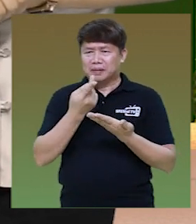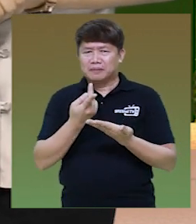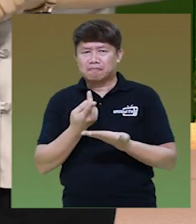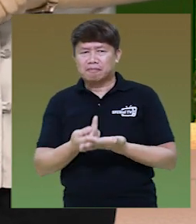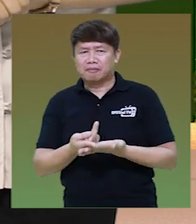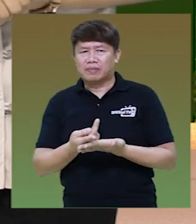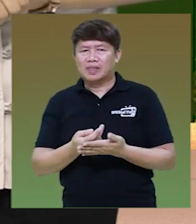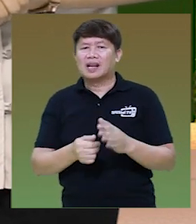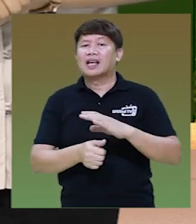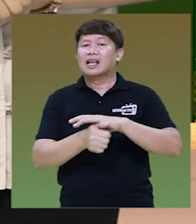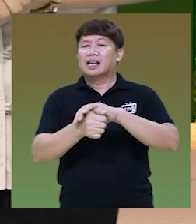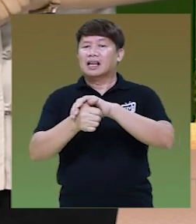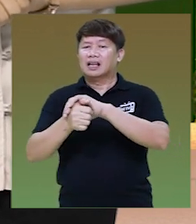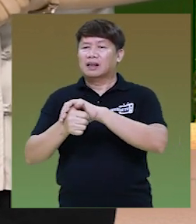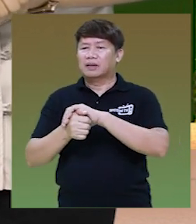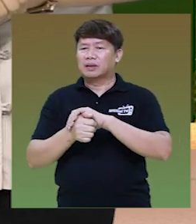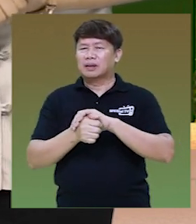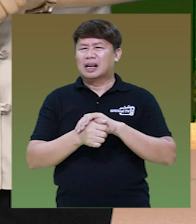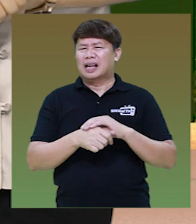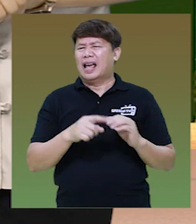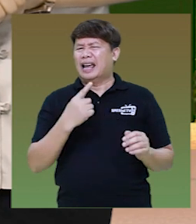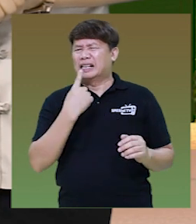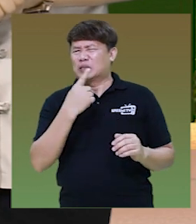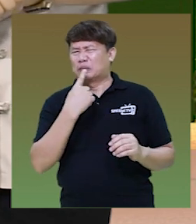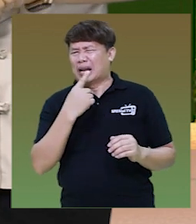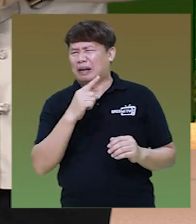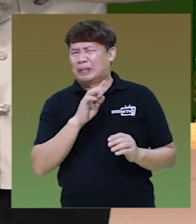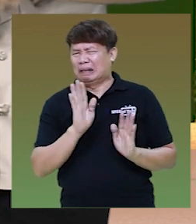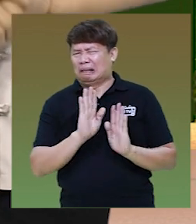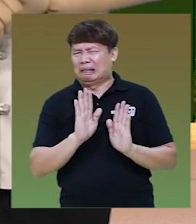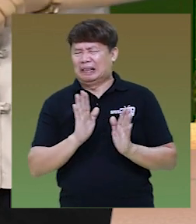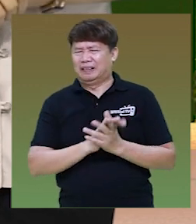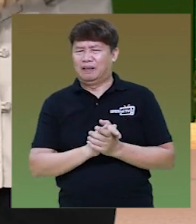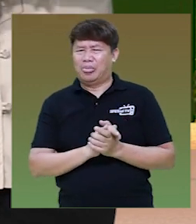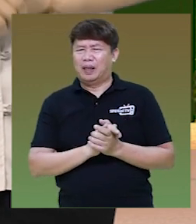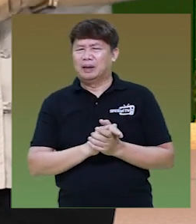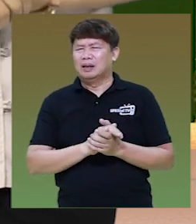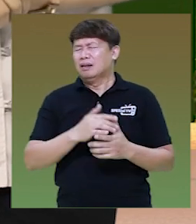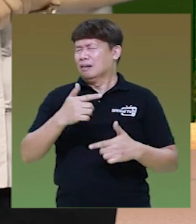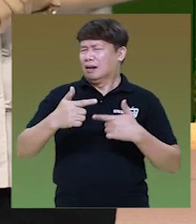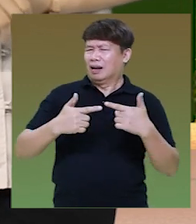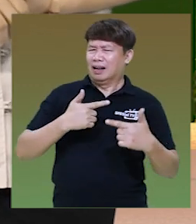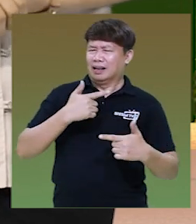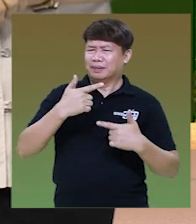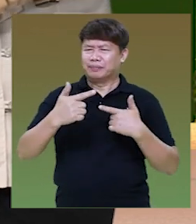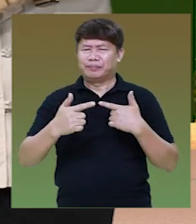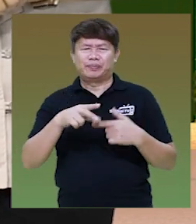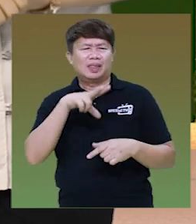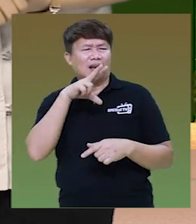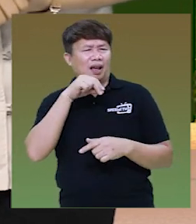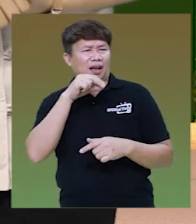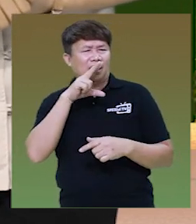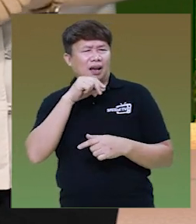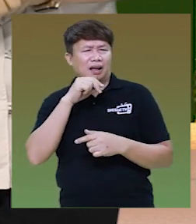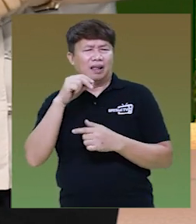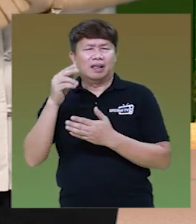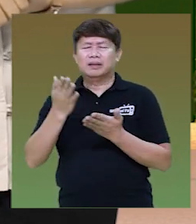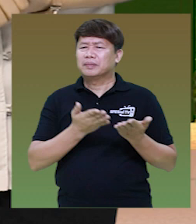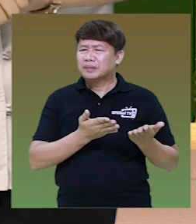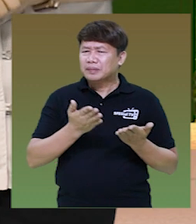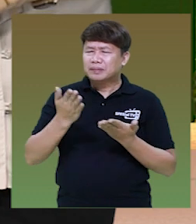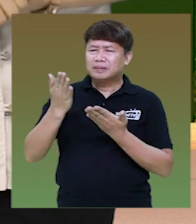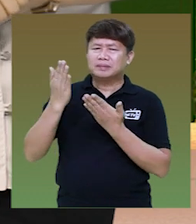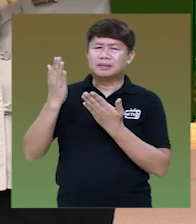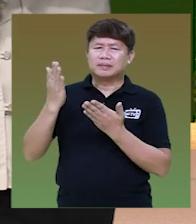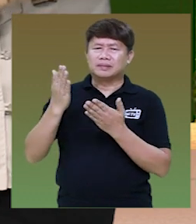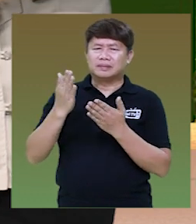turtle said he would not say a word. He was very grateful. So the ducks brought